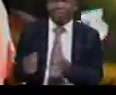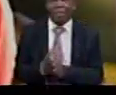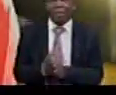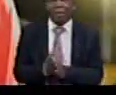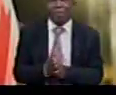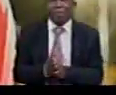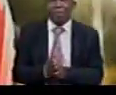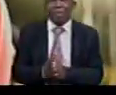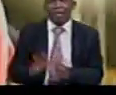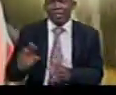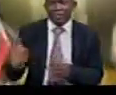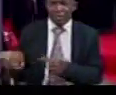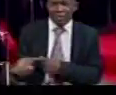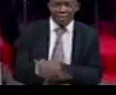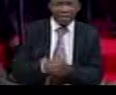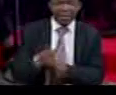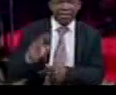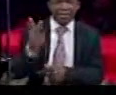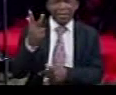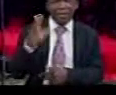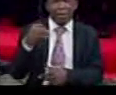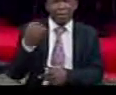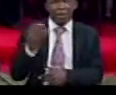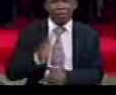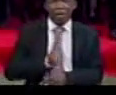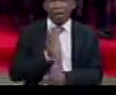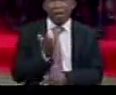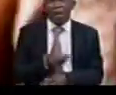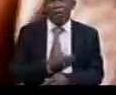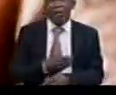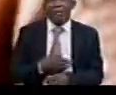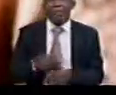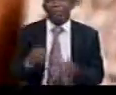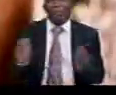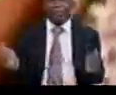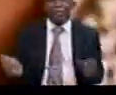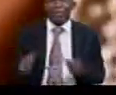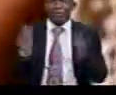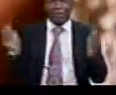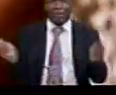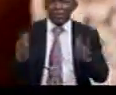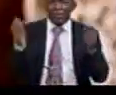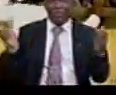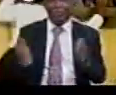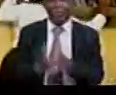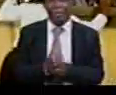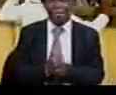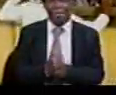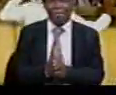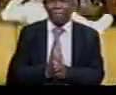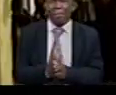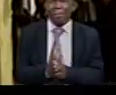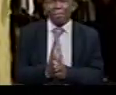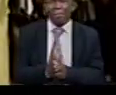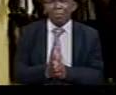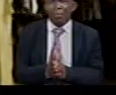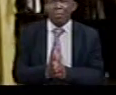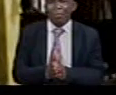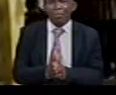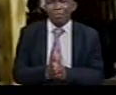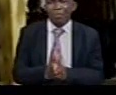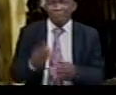our celebration, another day to be amazed at the wonders of our God.